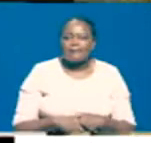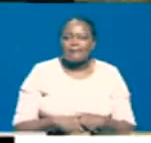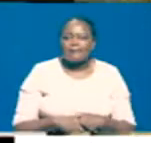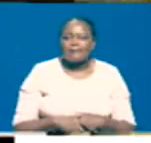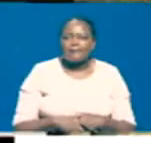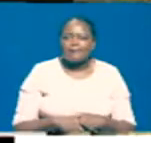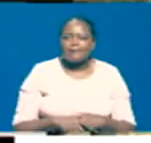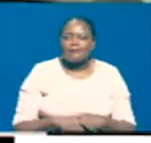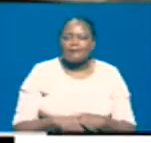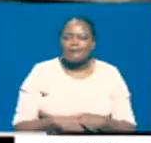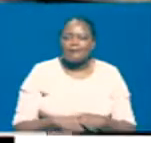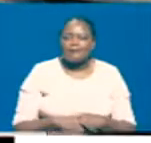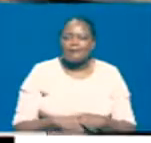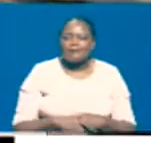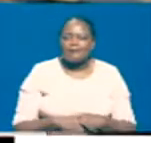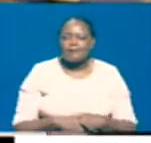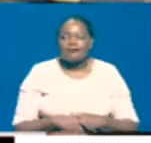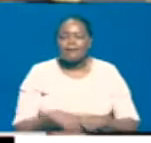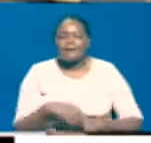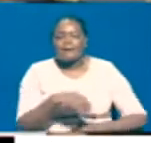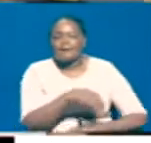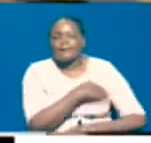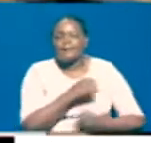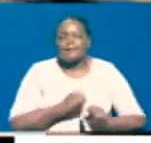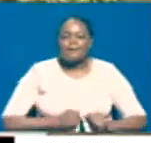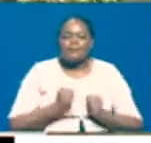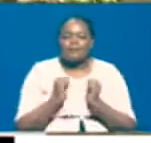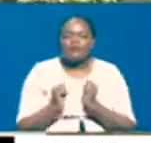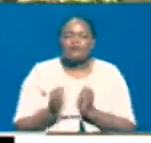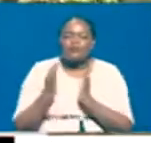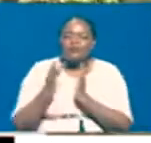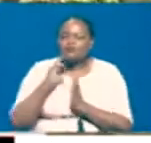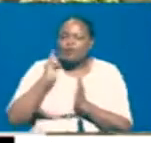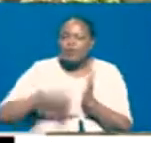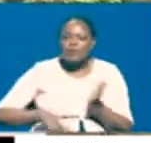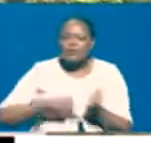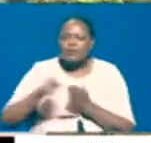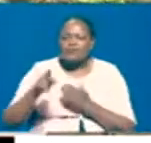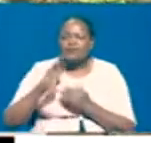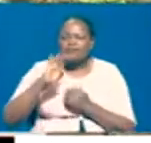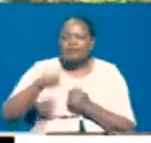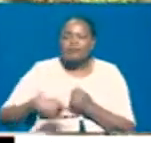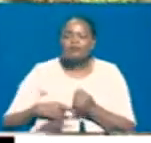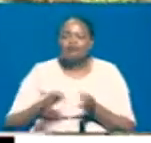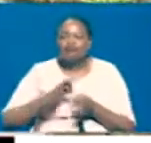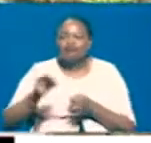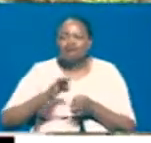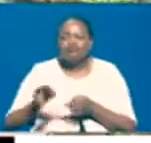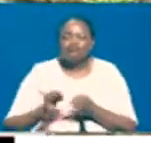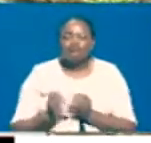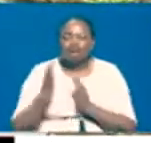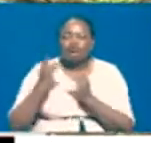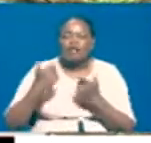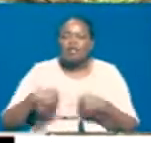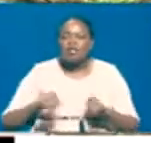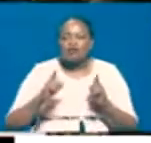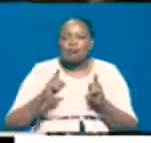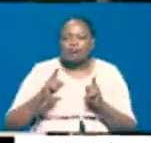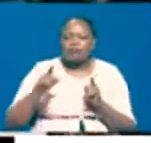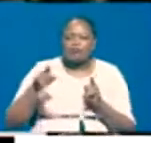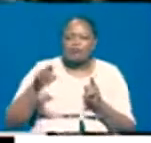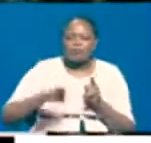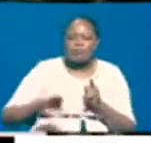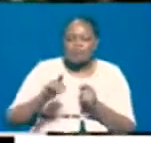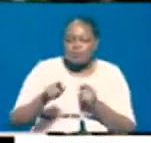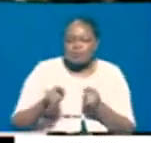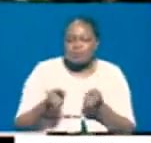Chief Conservator of Forests Julius Kamau now says procurement for the 5,000 hectares of mature trees allowed in the partial lift of the moratorium